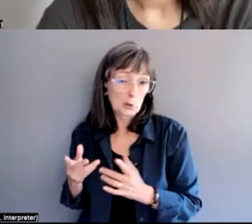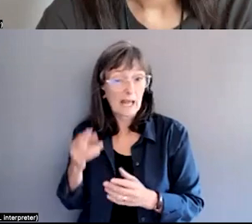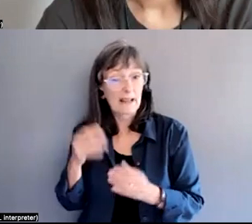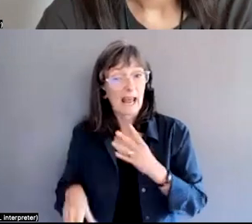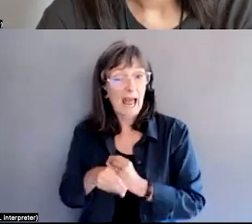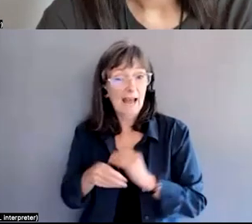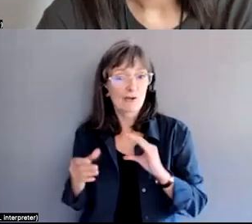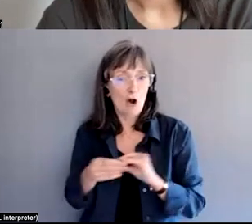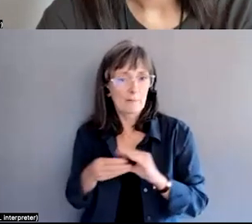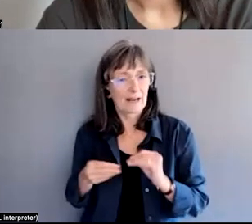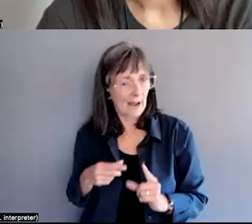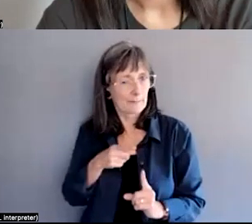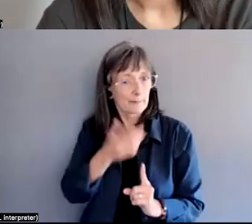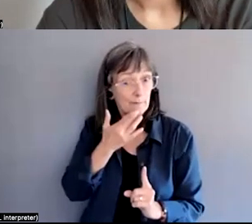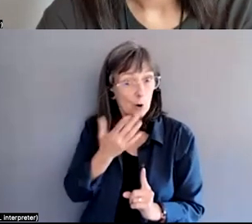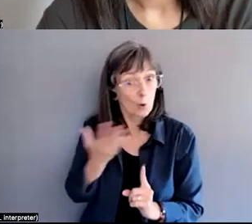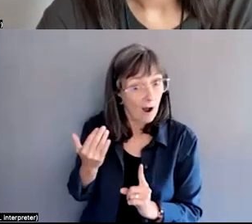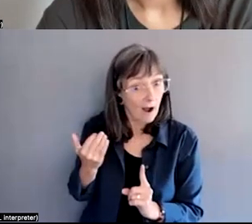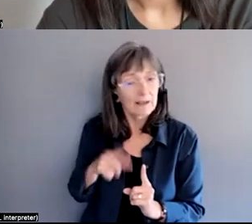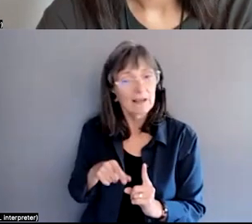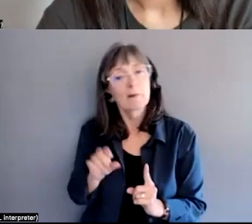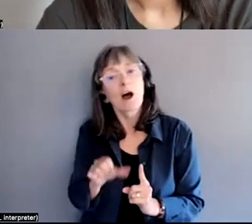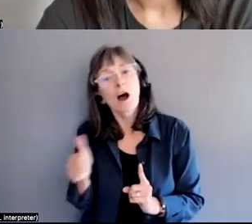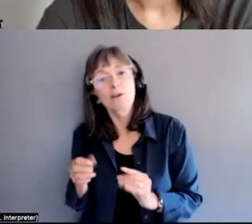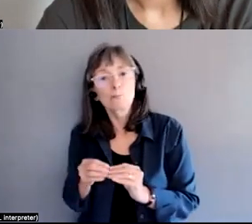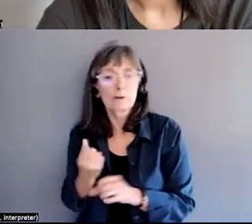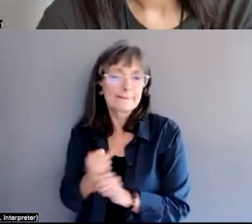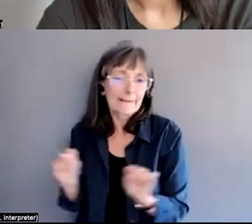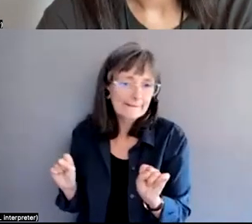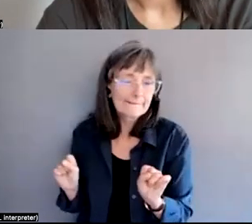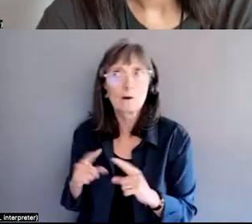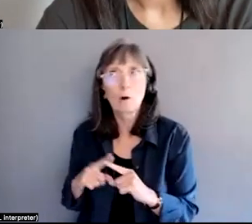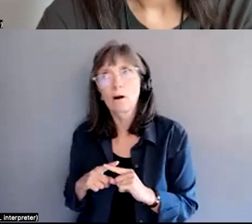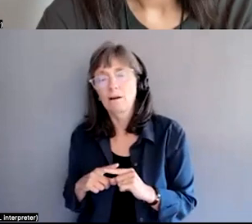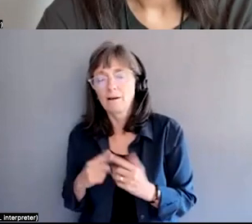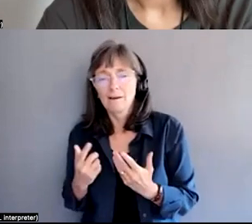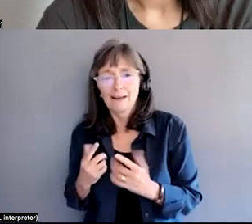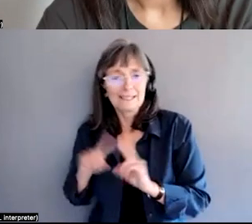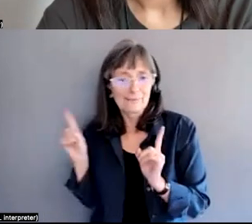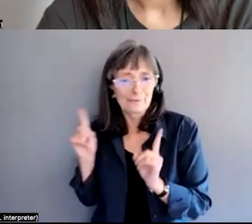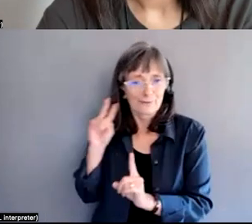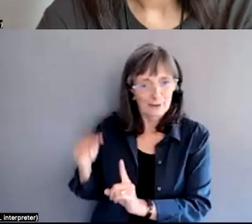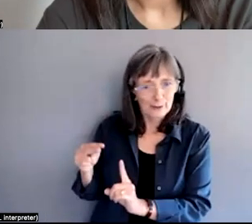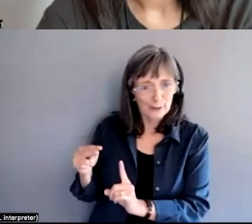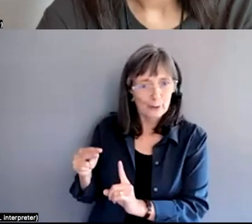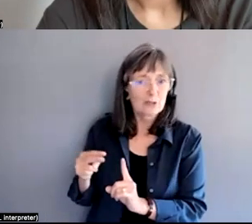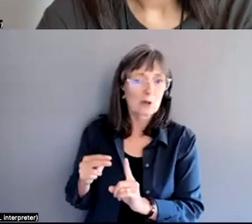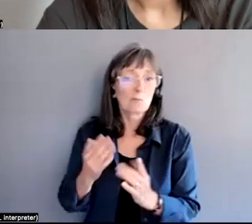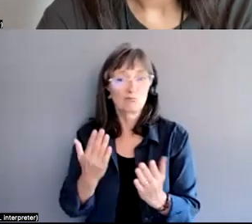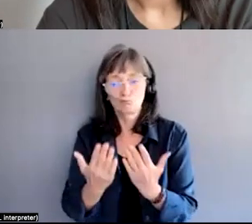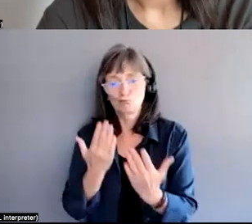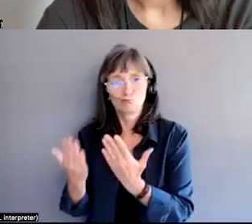also send some other ideas that are a little bit safer or taking different directions. So then you've got all different approaches to